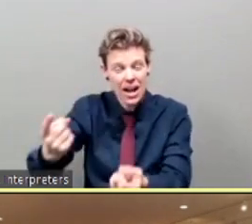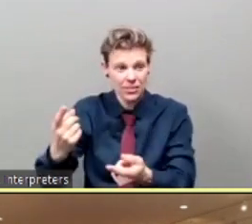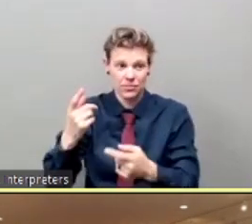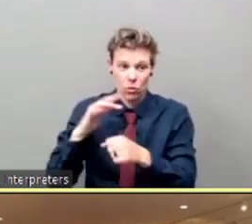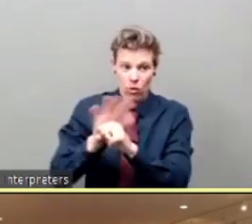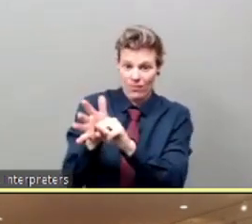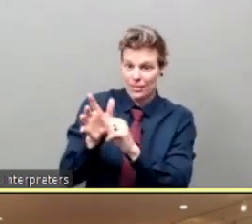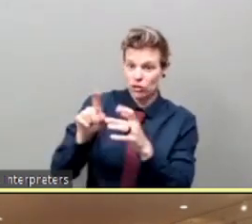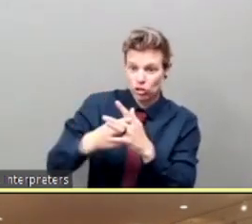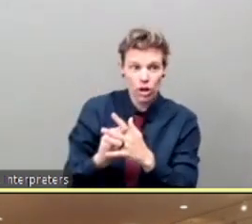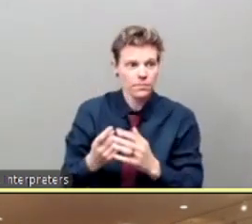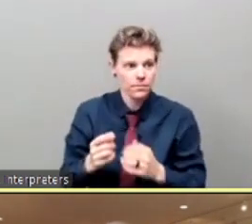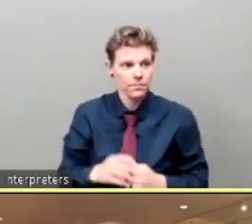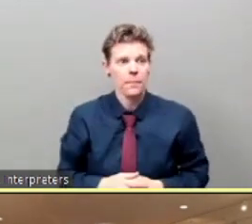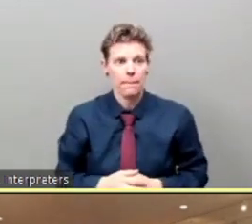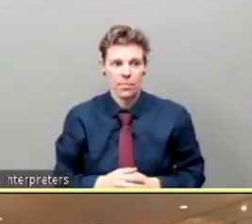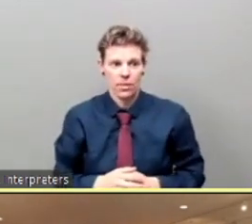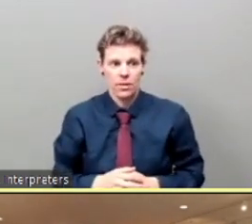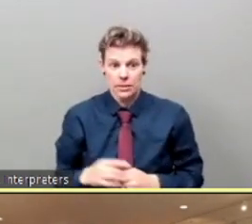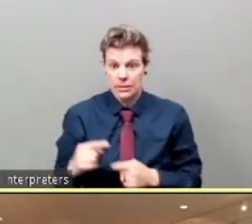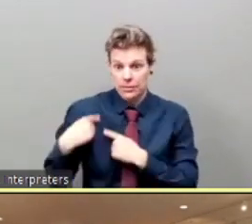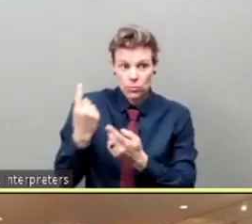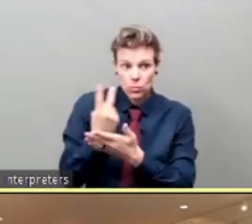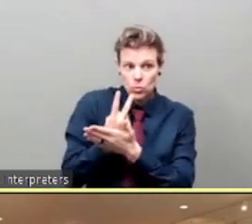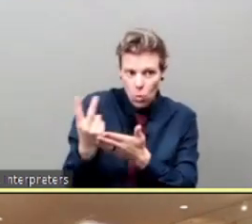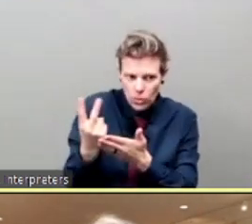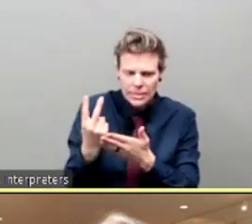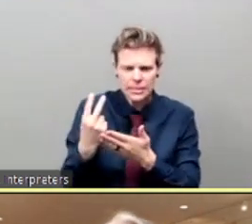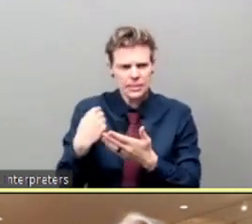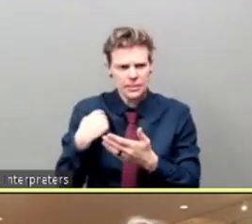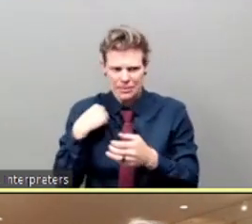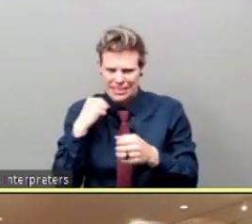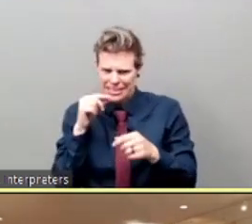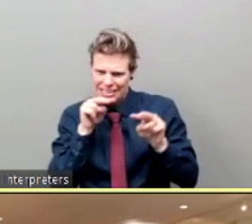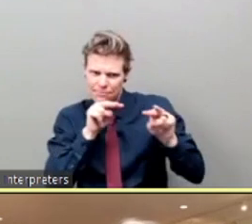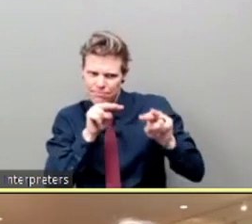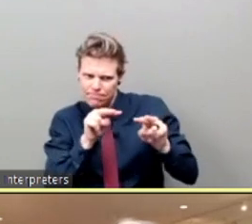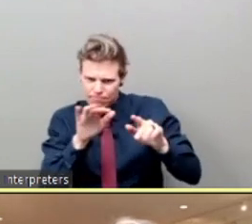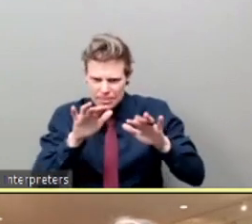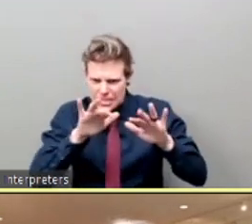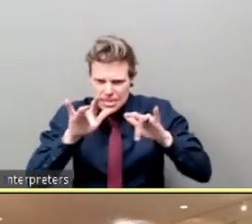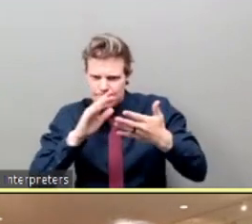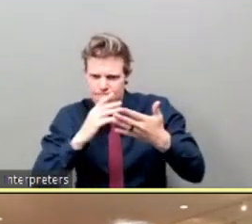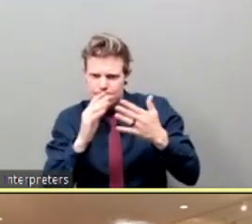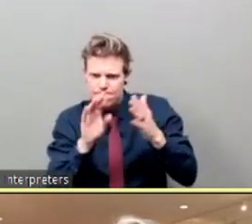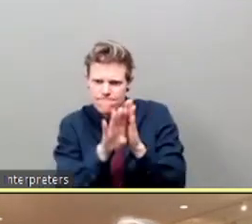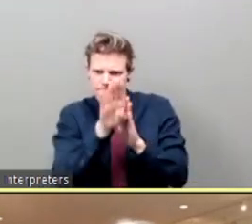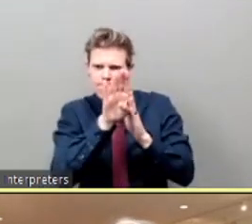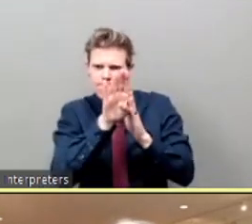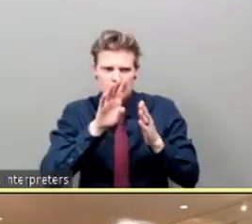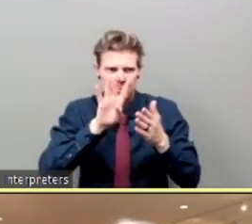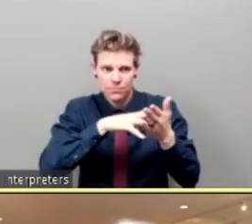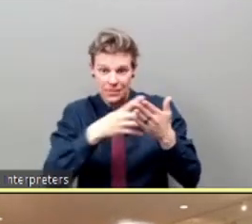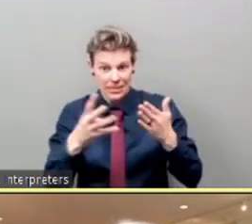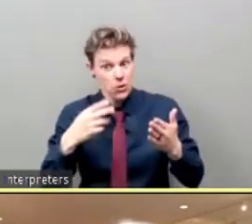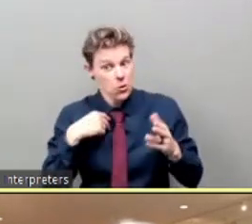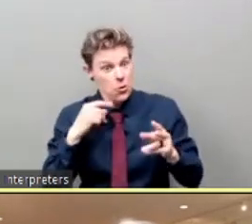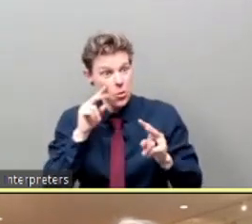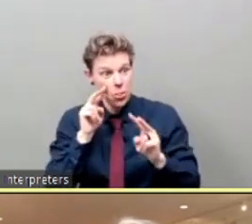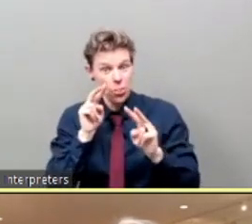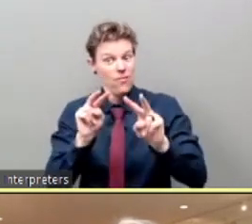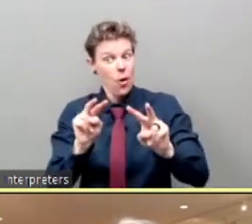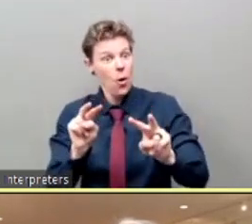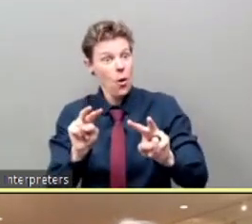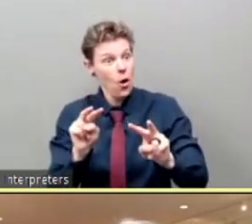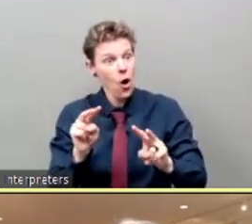for the past couple of weeks as we've been working this information to get to this day. And it really is an exciting time for everyone